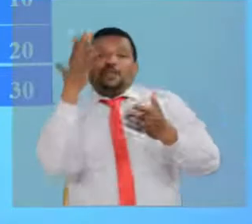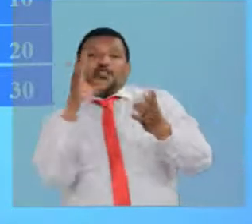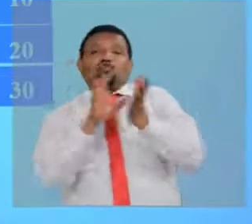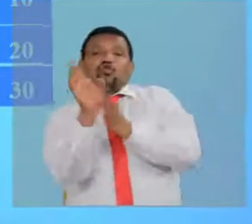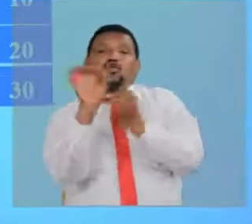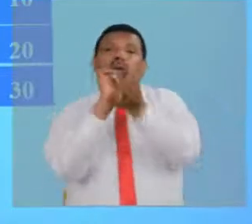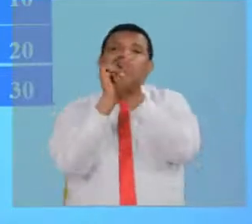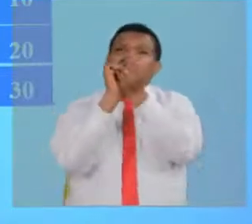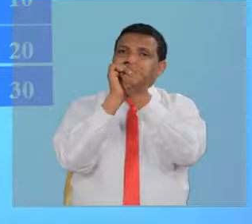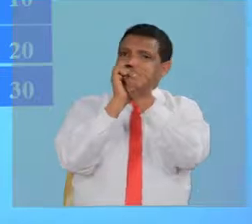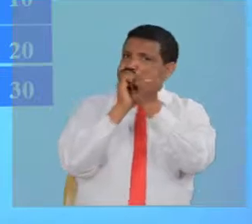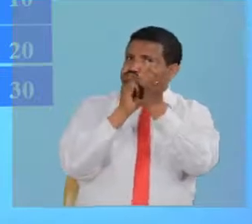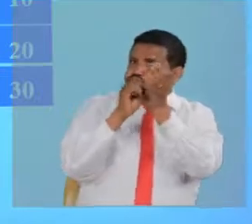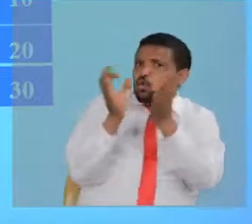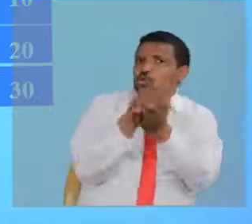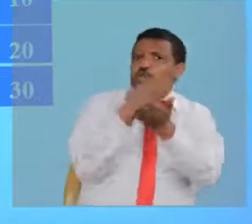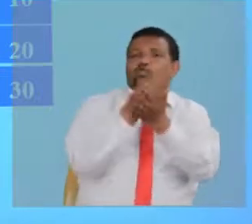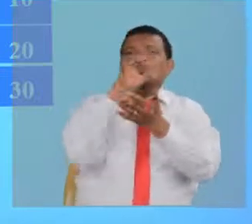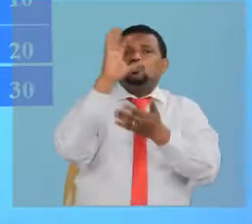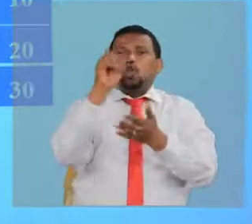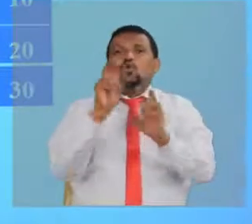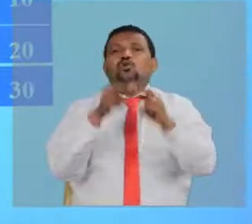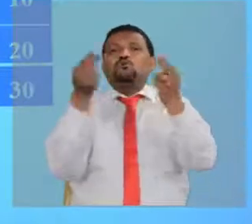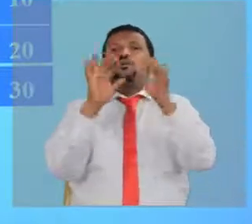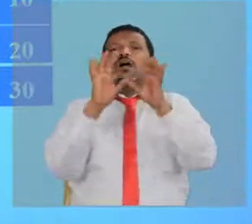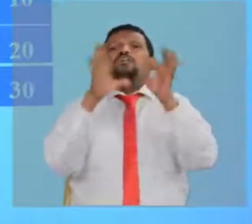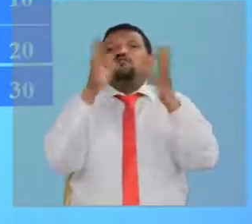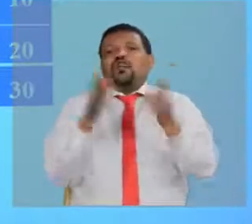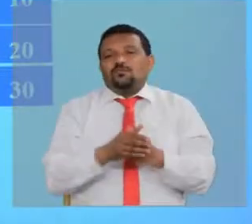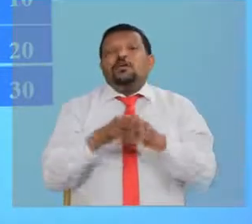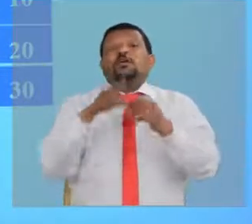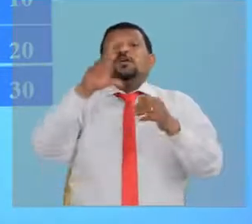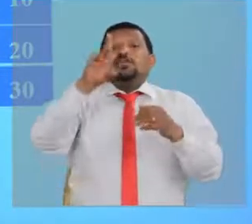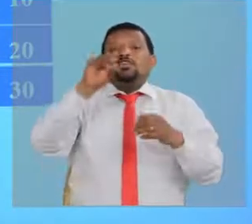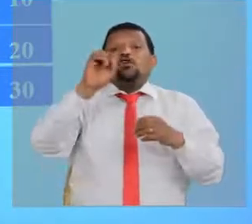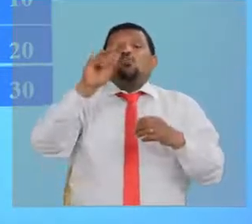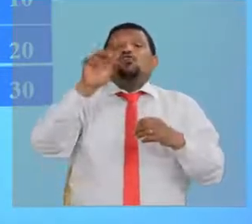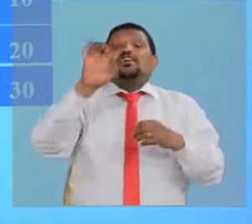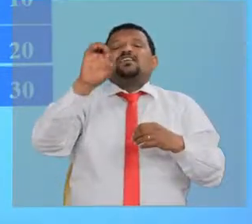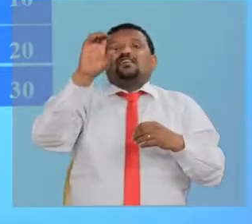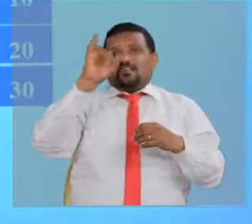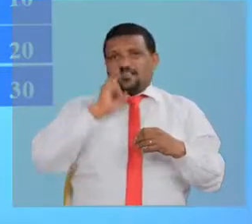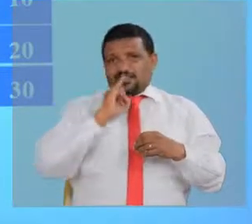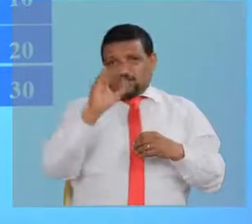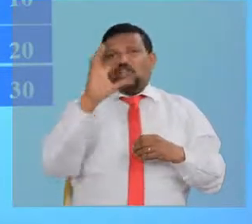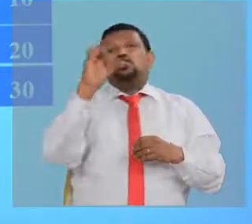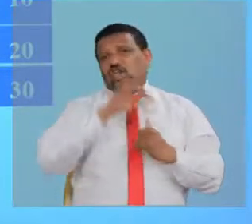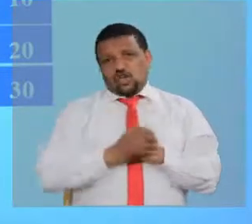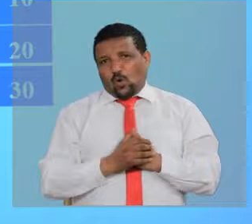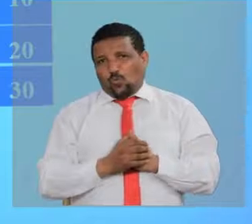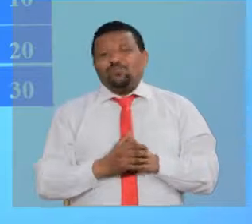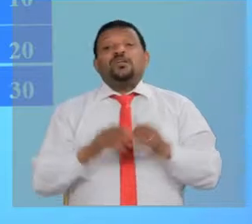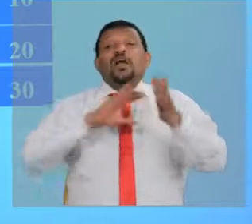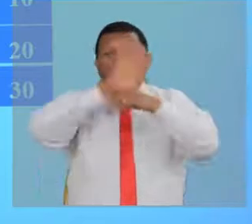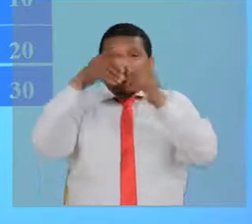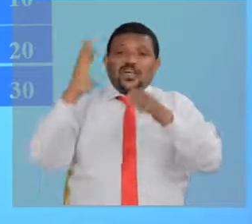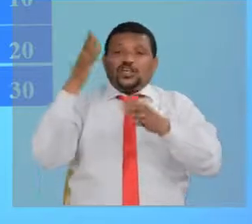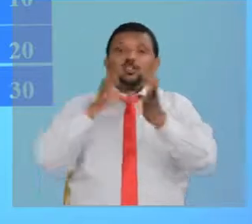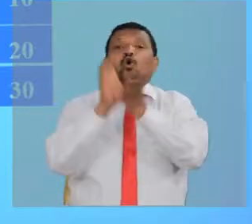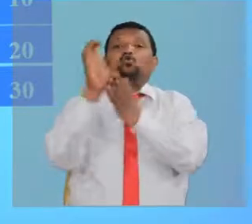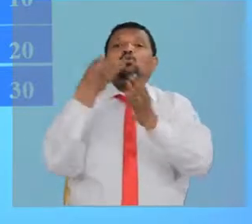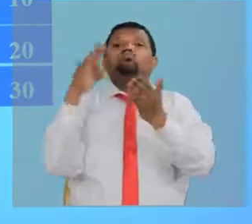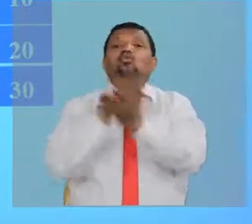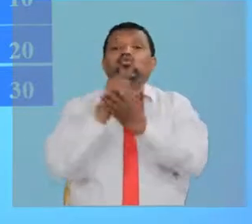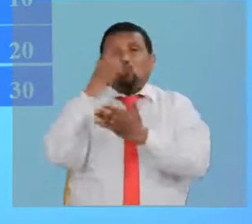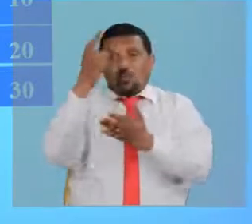of producing 0 units is undefined because the denominator is 0. The average cost of producing